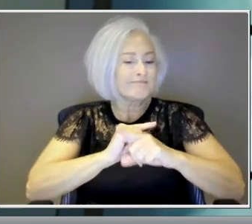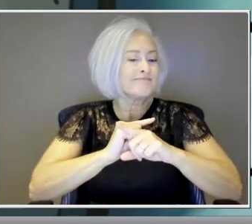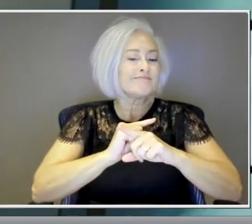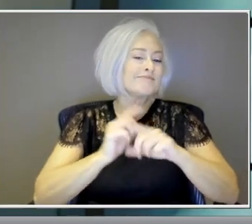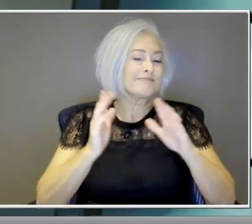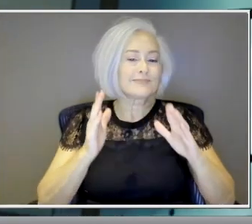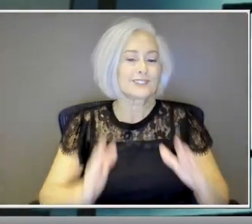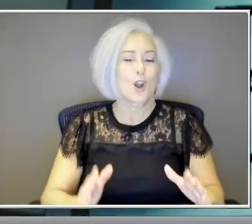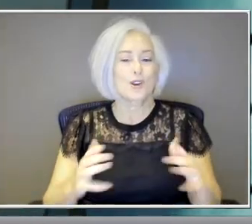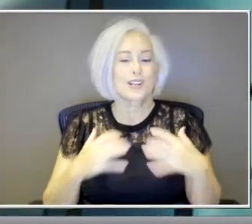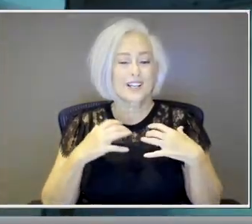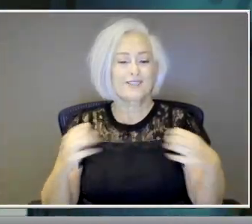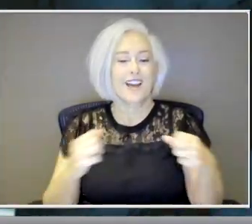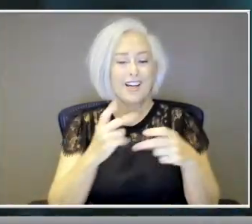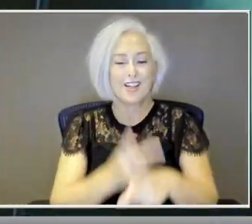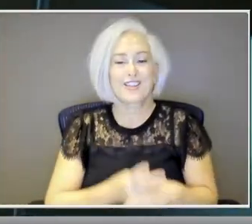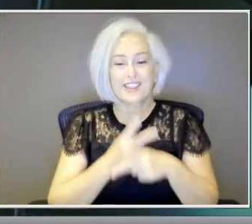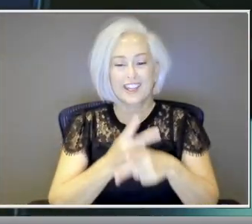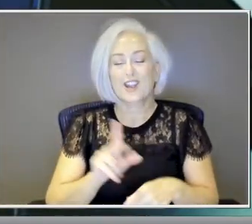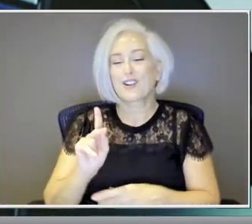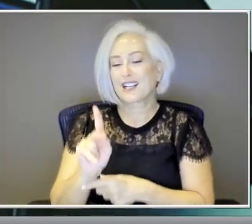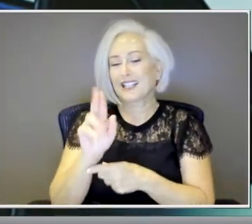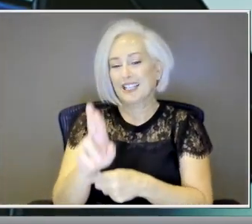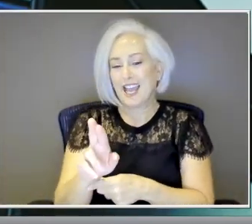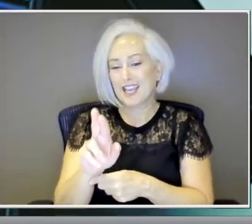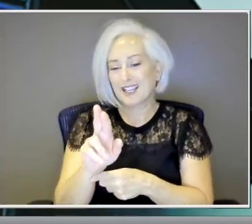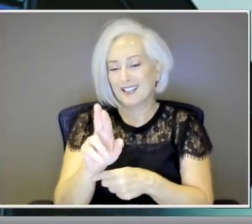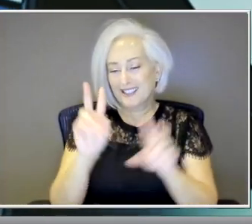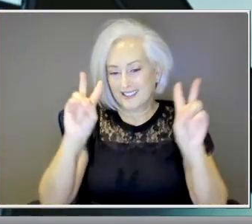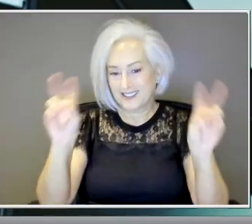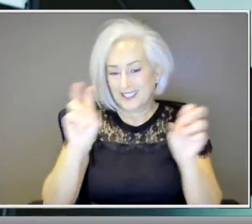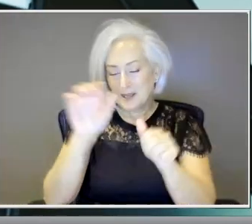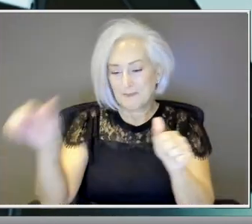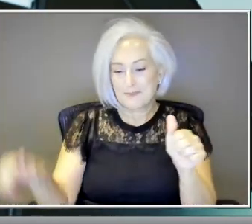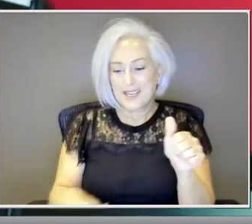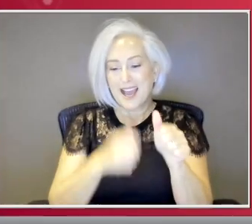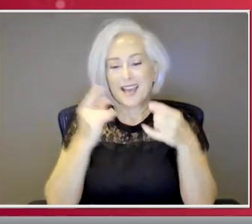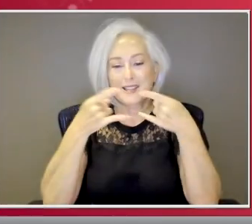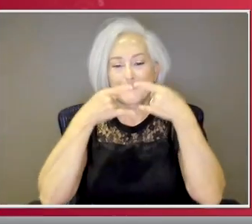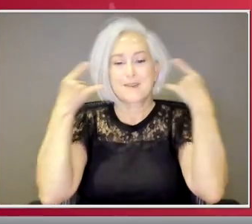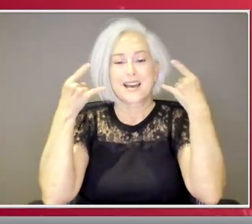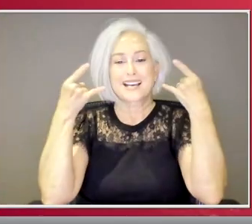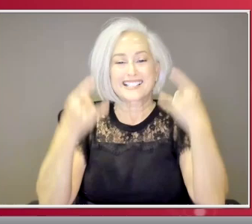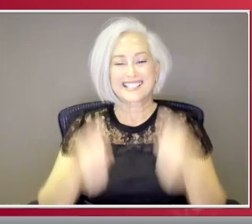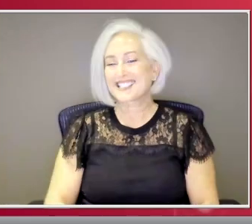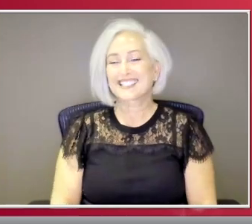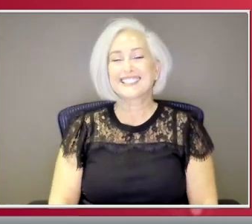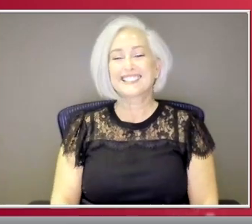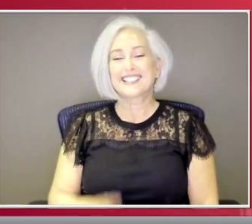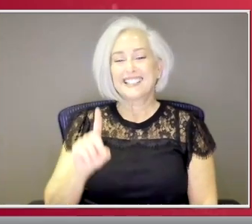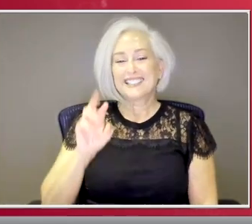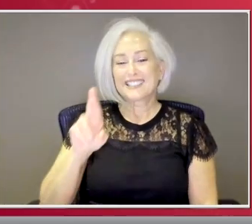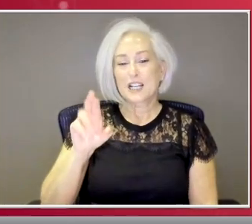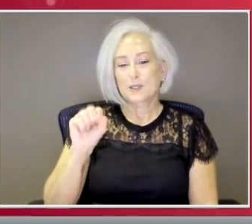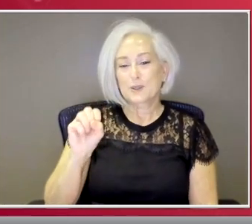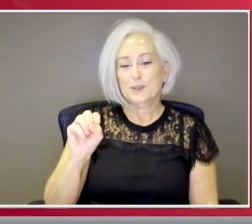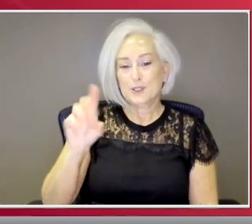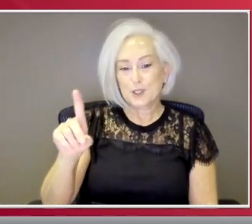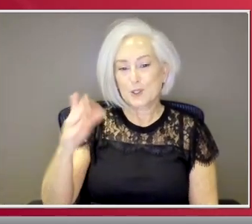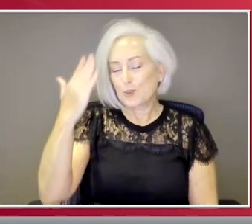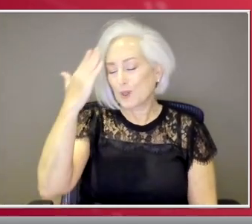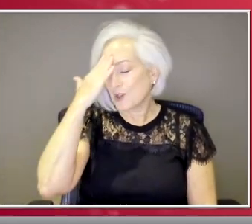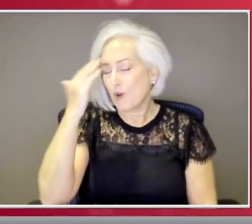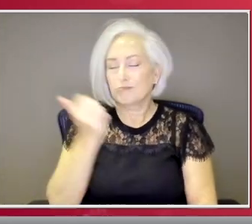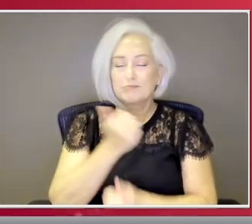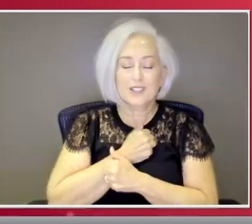Kansas Health System. Let's go behind the mask. Okay, Dr. Sood, we know you love the Jayhawks, Syracuse,